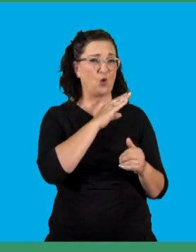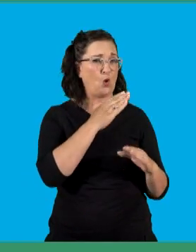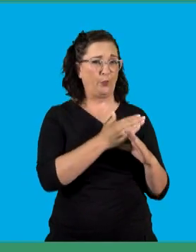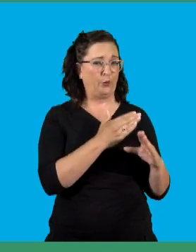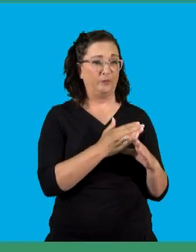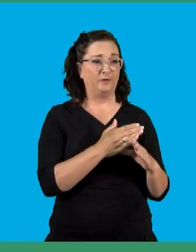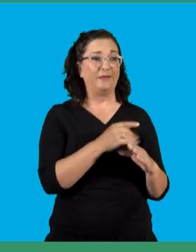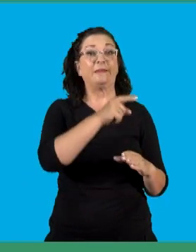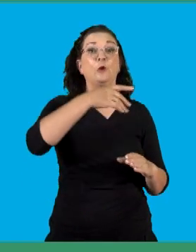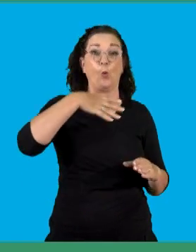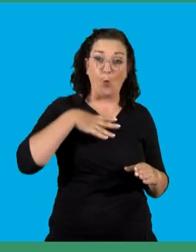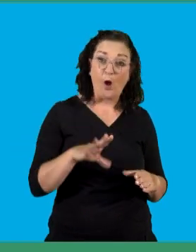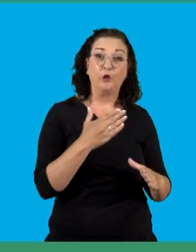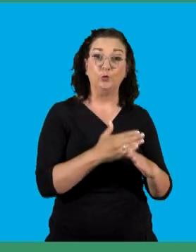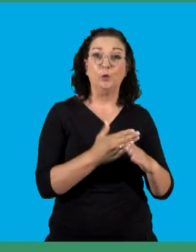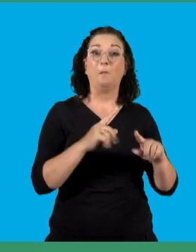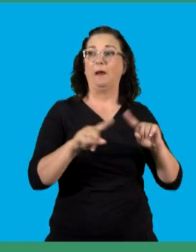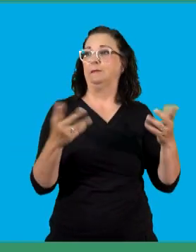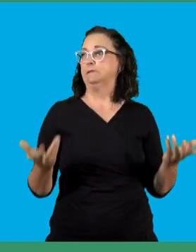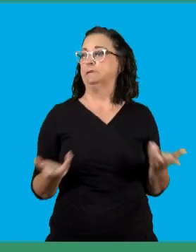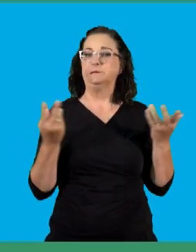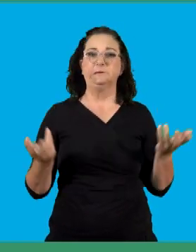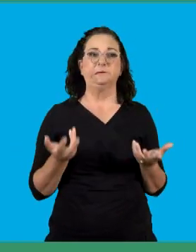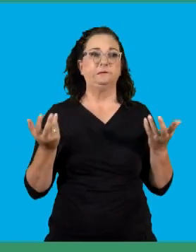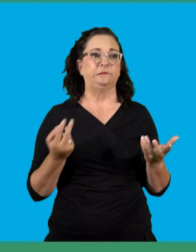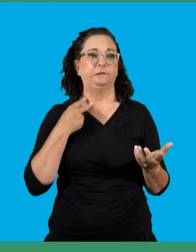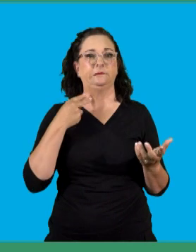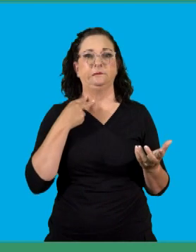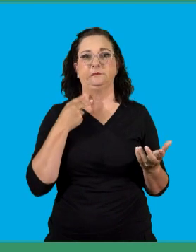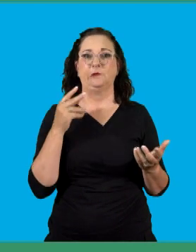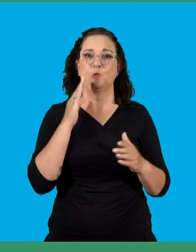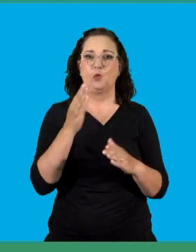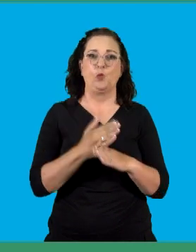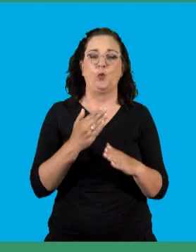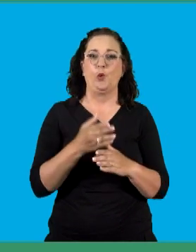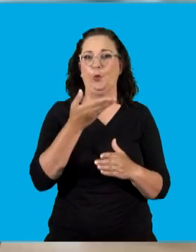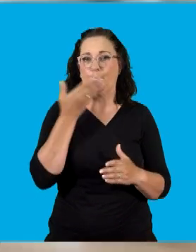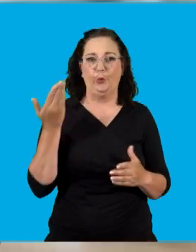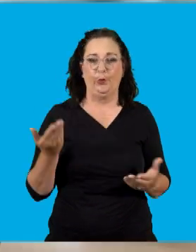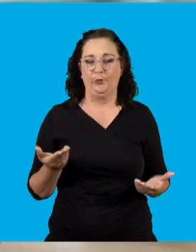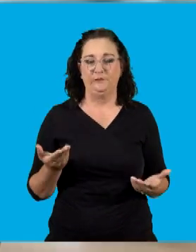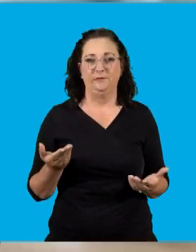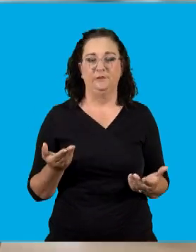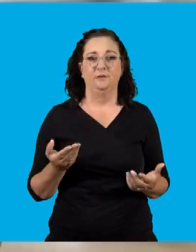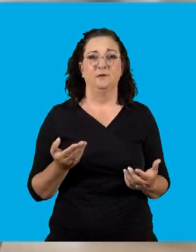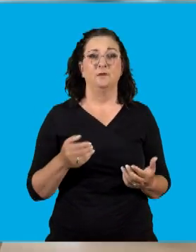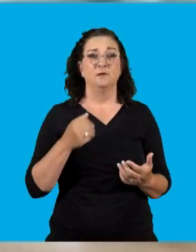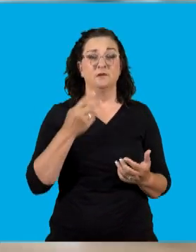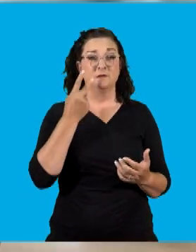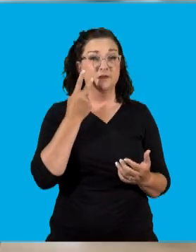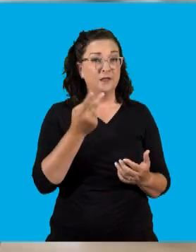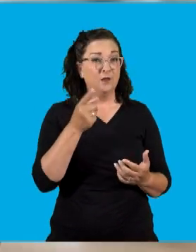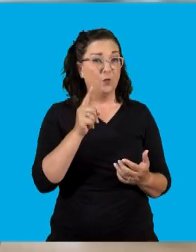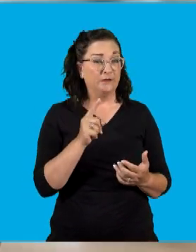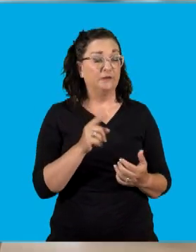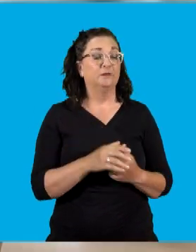to work and are able to work but cannot find a job. So when we refer to unemployment, we are referring